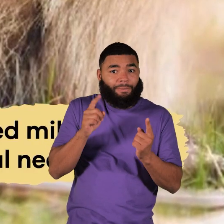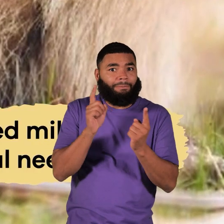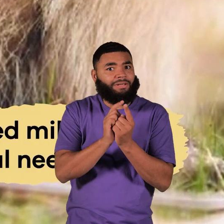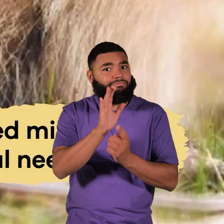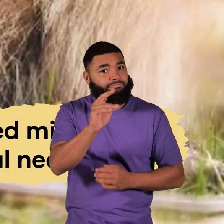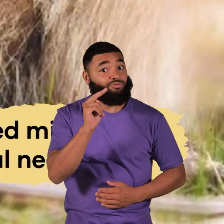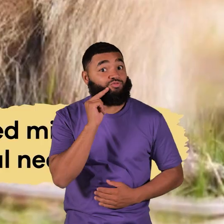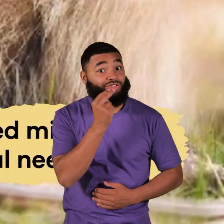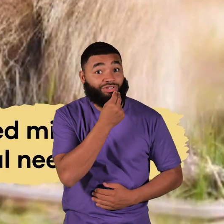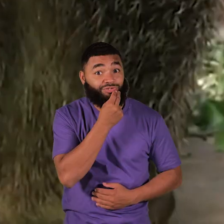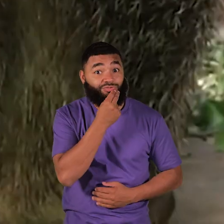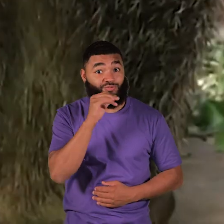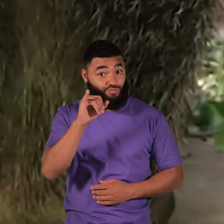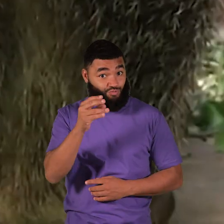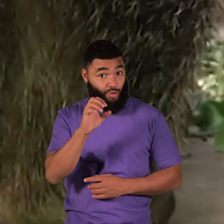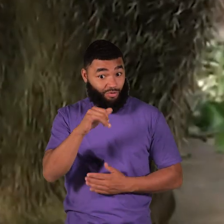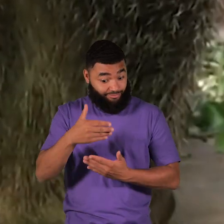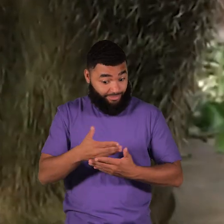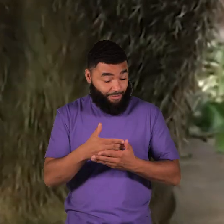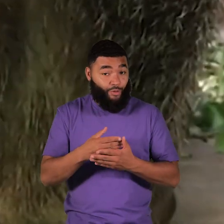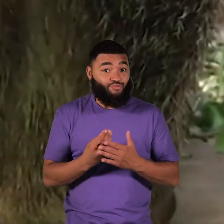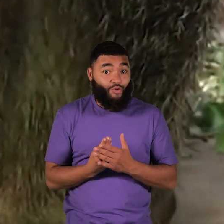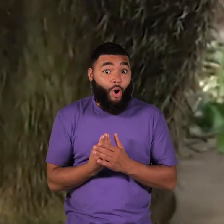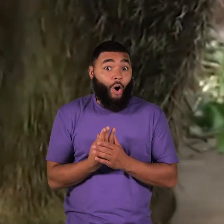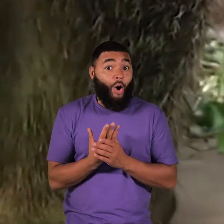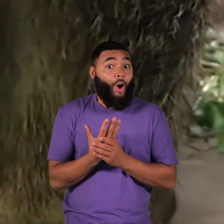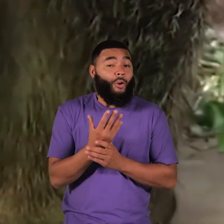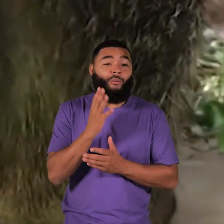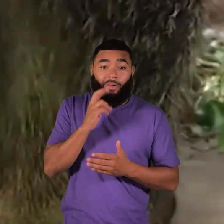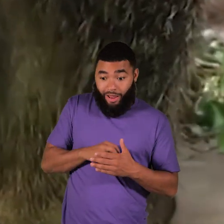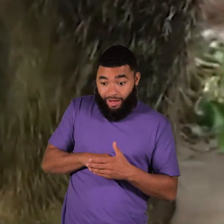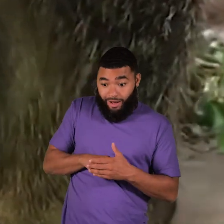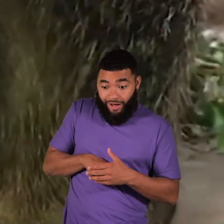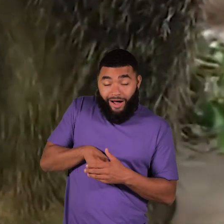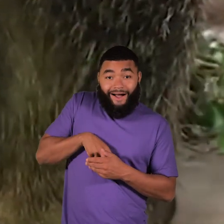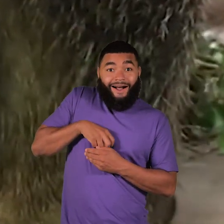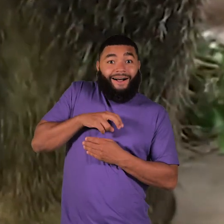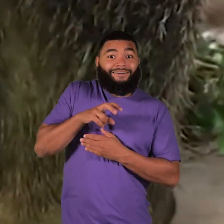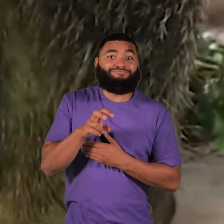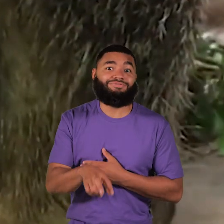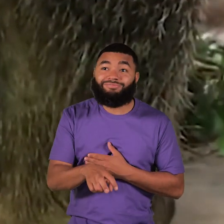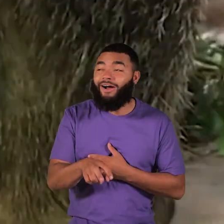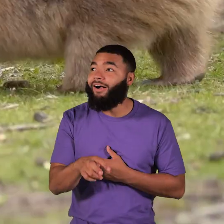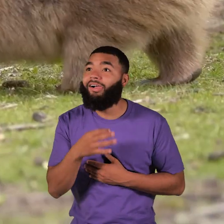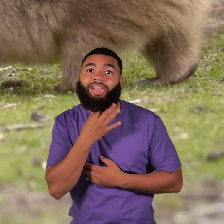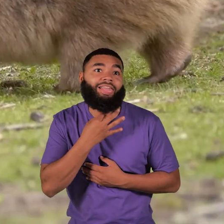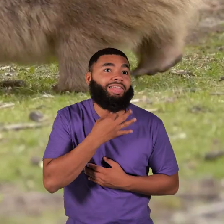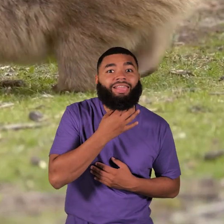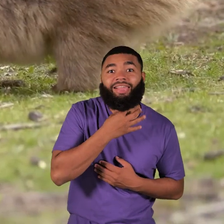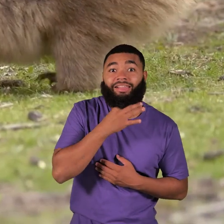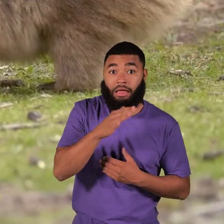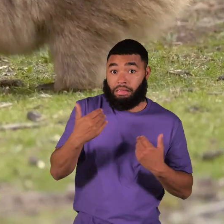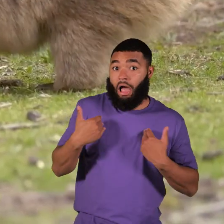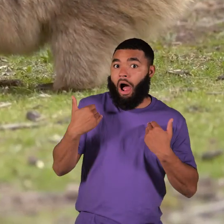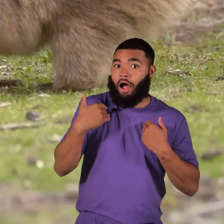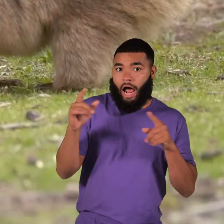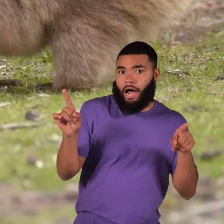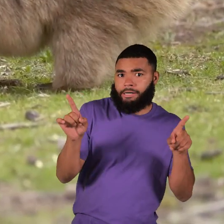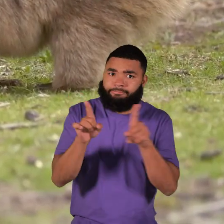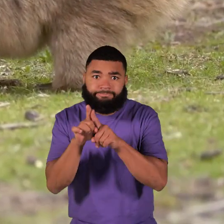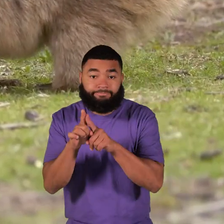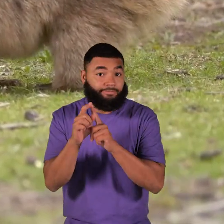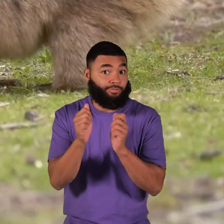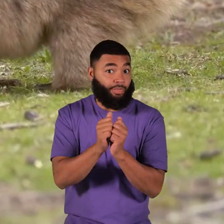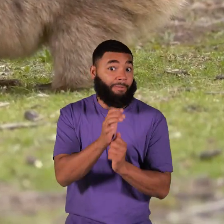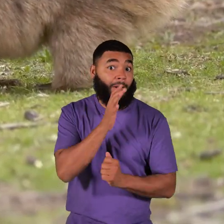nutritional needs. As the joey grows, it eventually ventures out of the pouch. The young wombat stays close